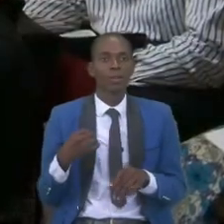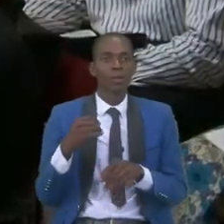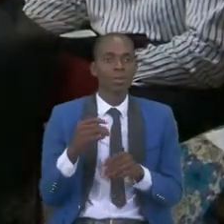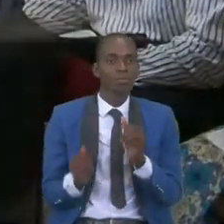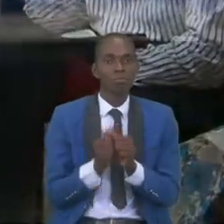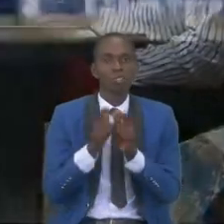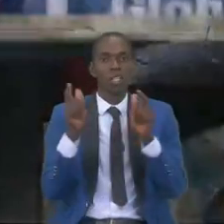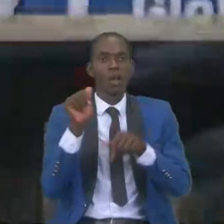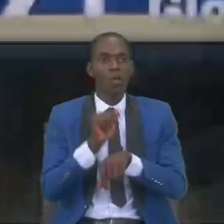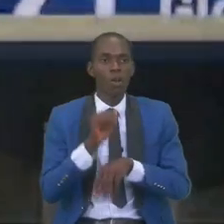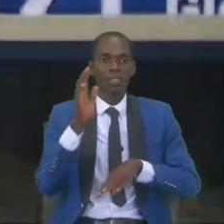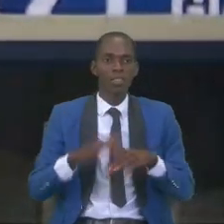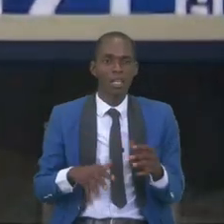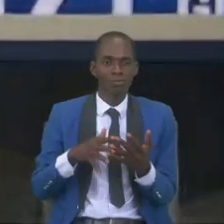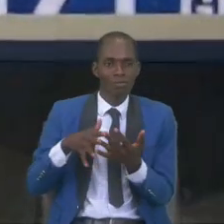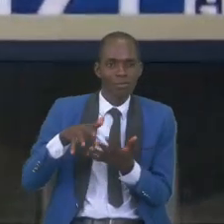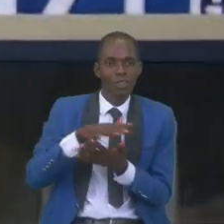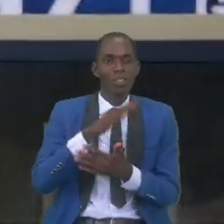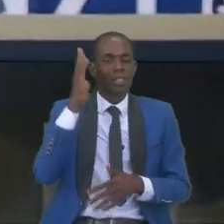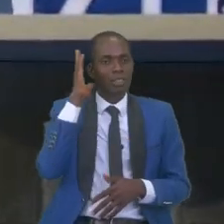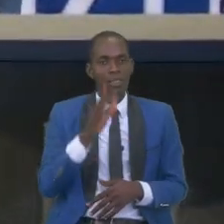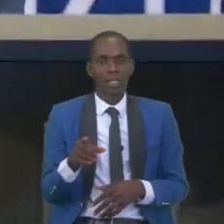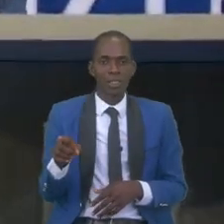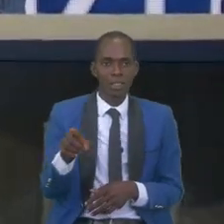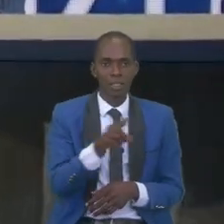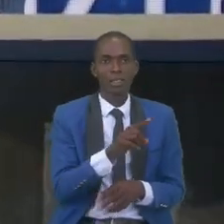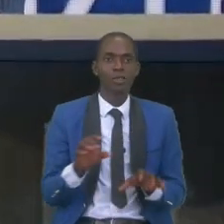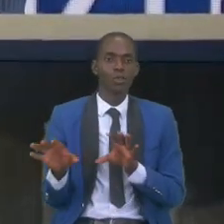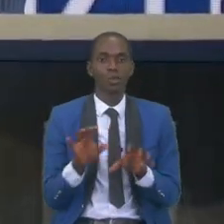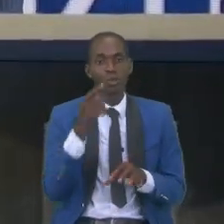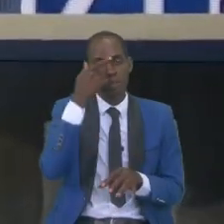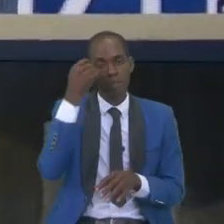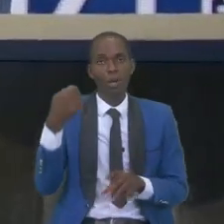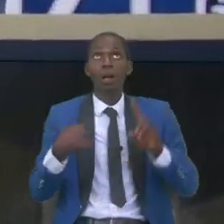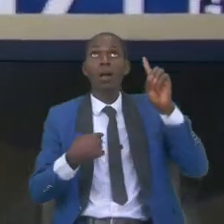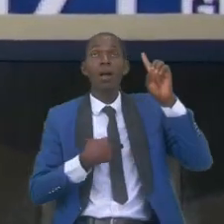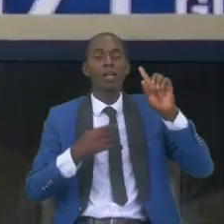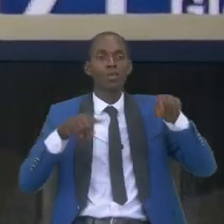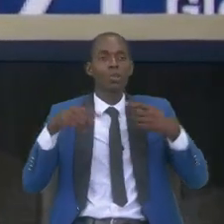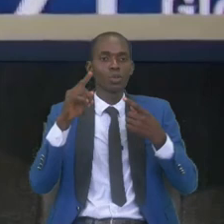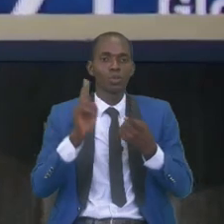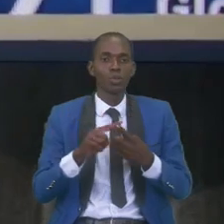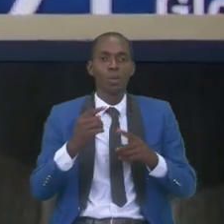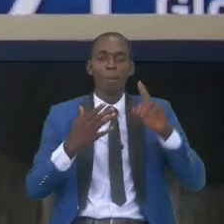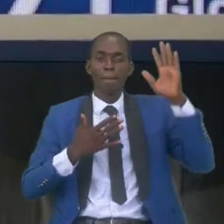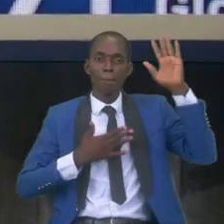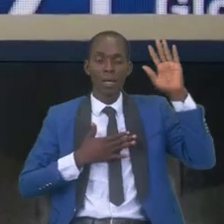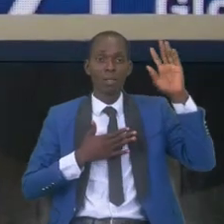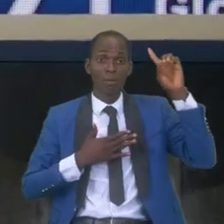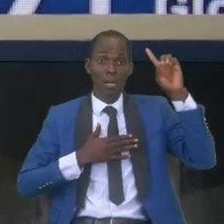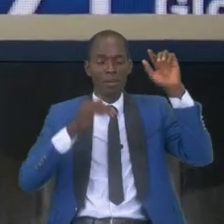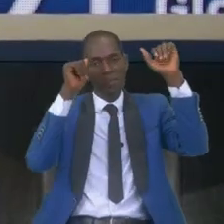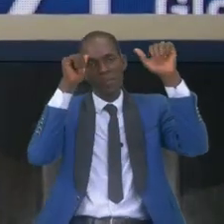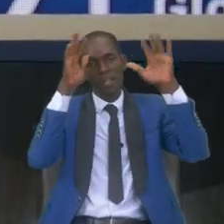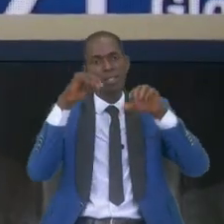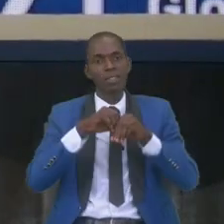works than these shall he do, because I go to my Father. And then in verse 13,